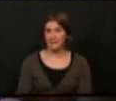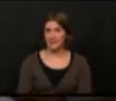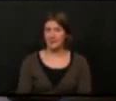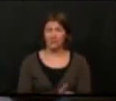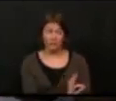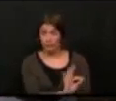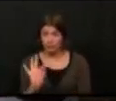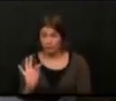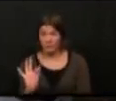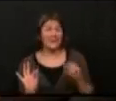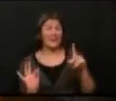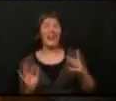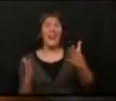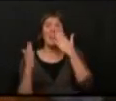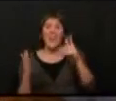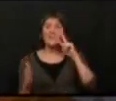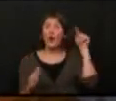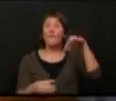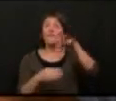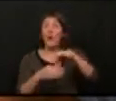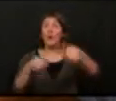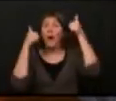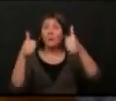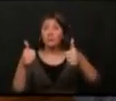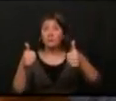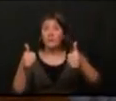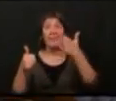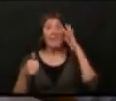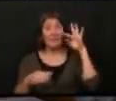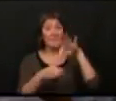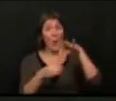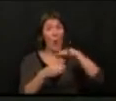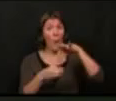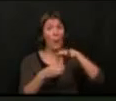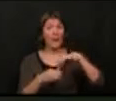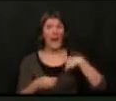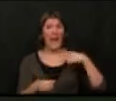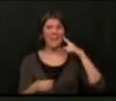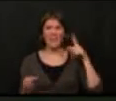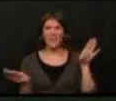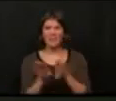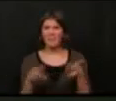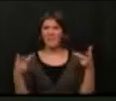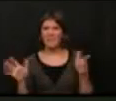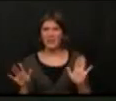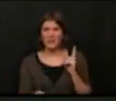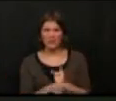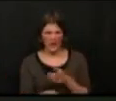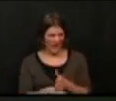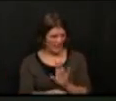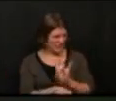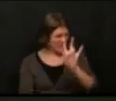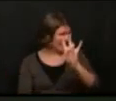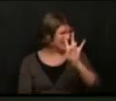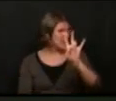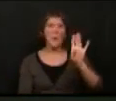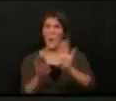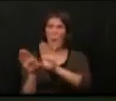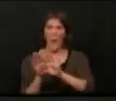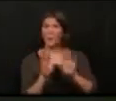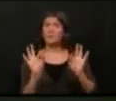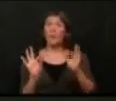I want to thank everybody for going out and voting. I bet the polls are closed by now, since it must be after 7 o'clock. I